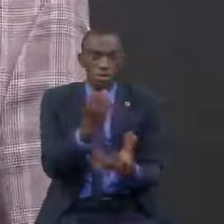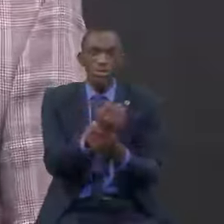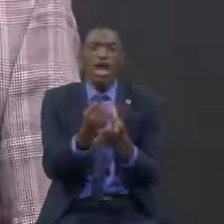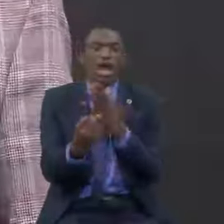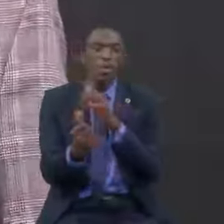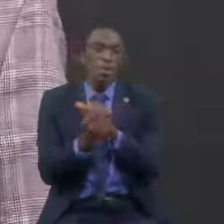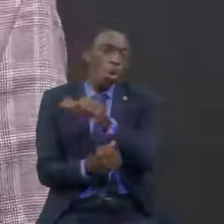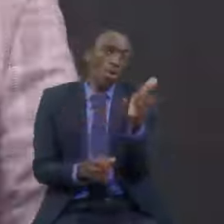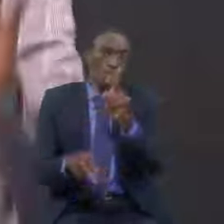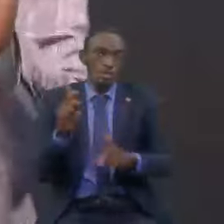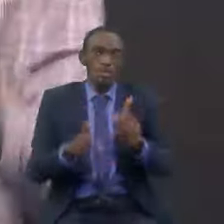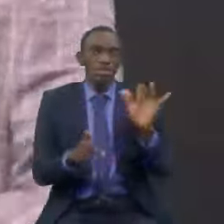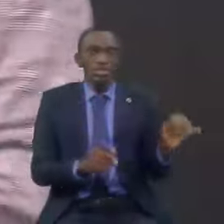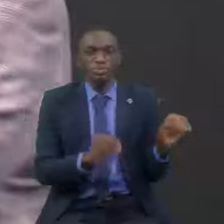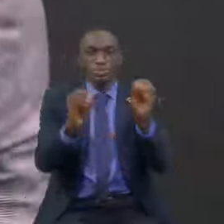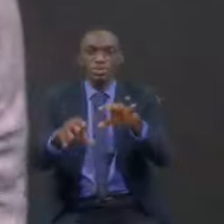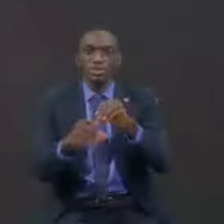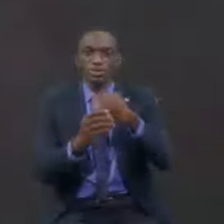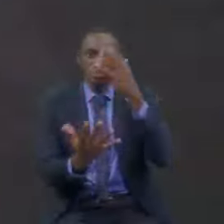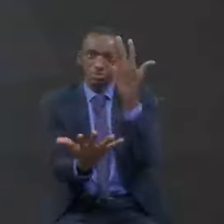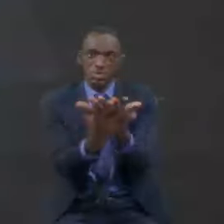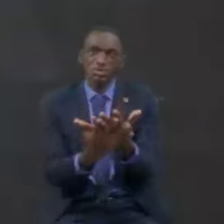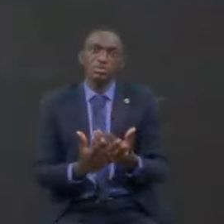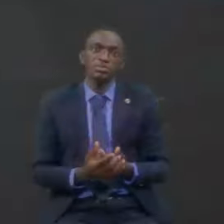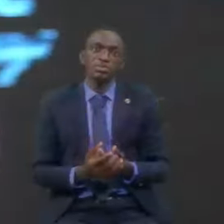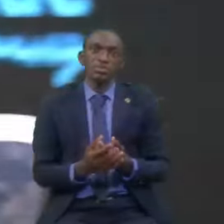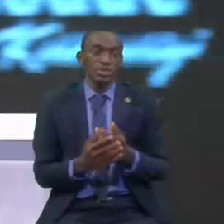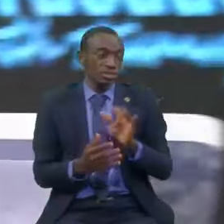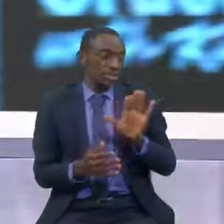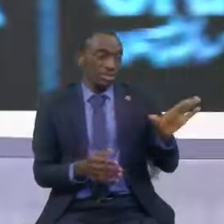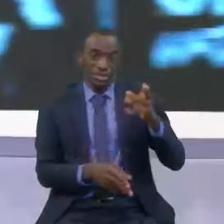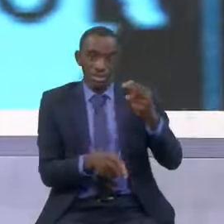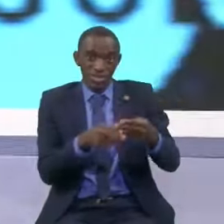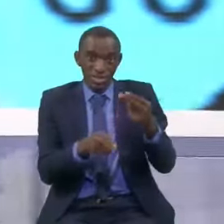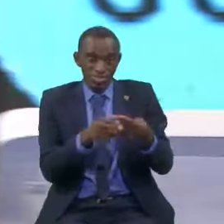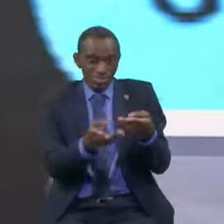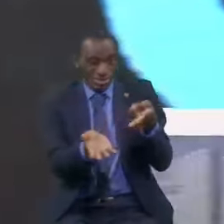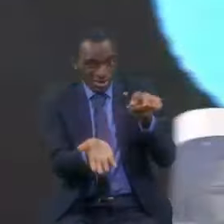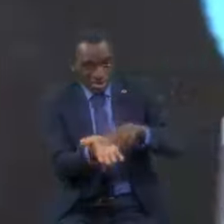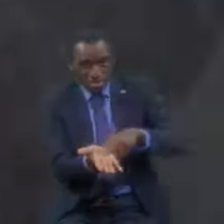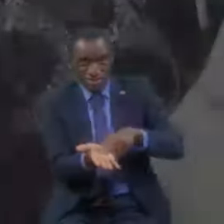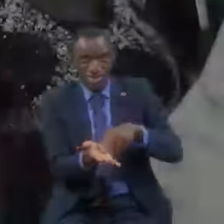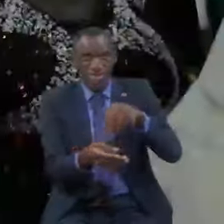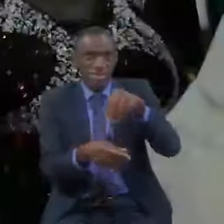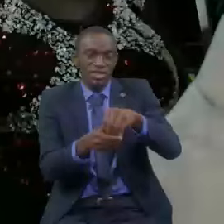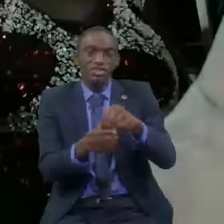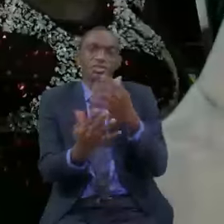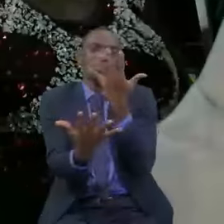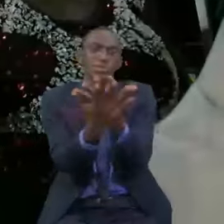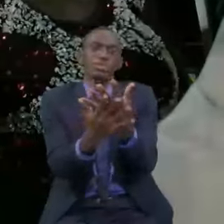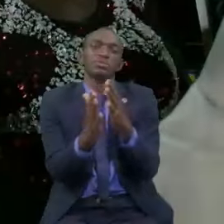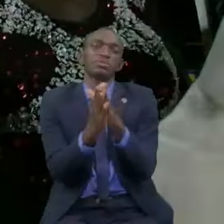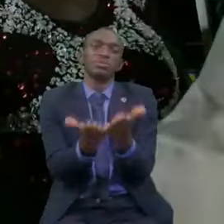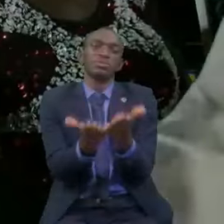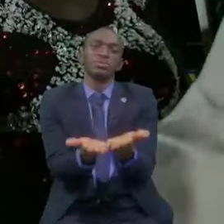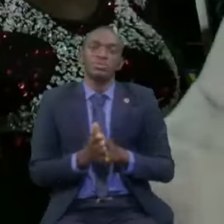in prison. So his name is now in the prison. Over there